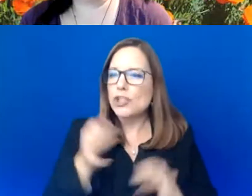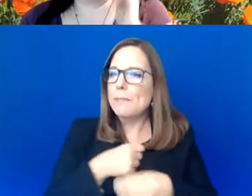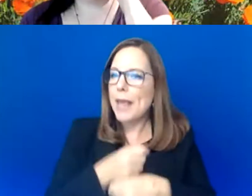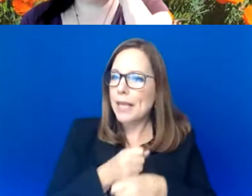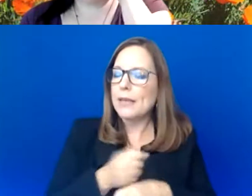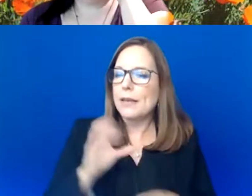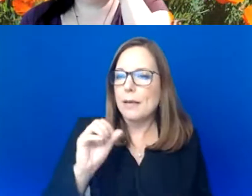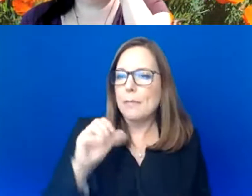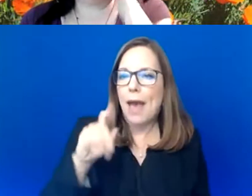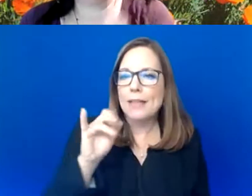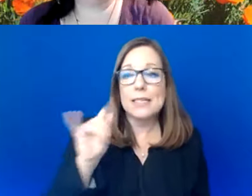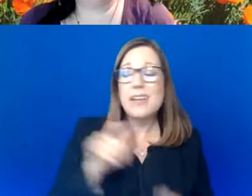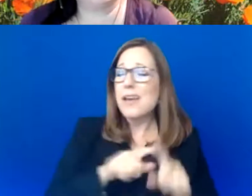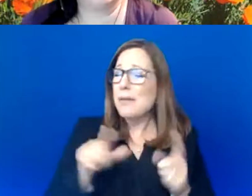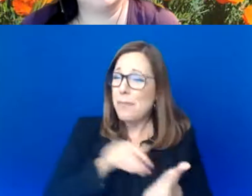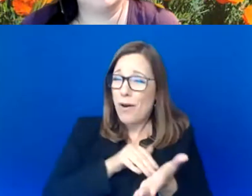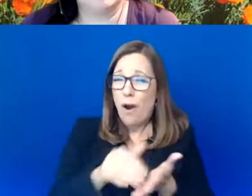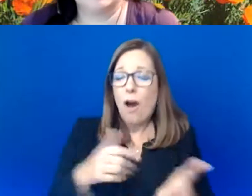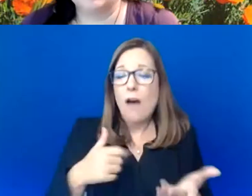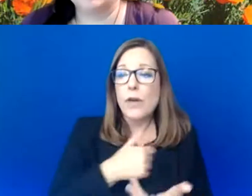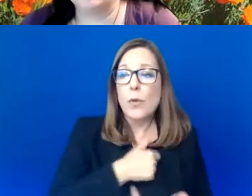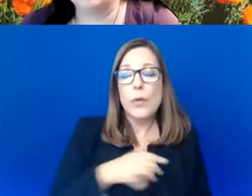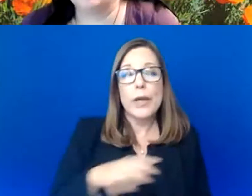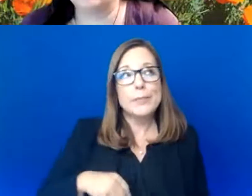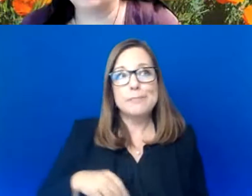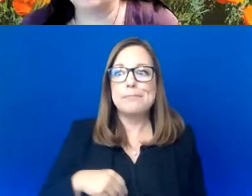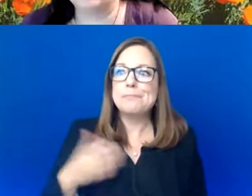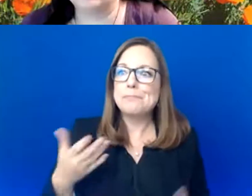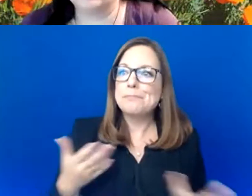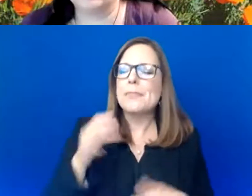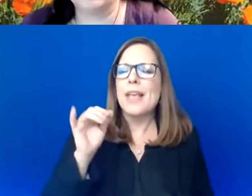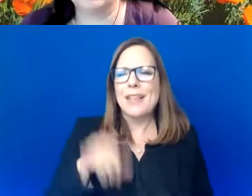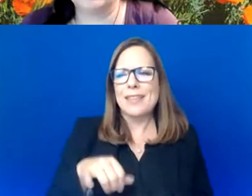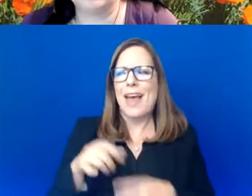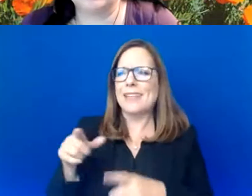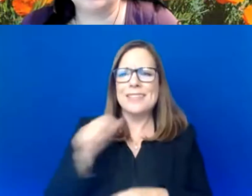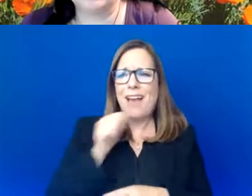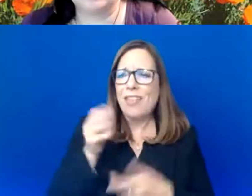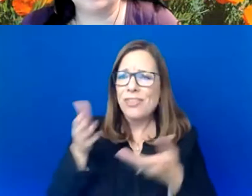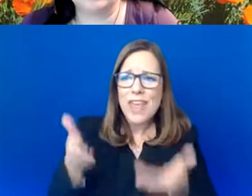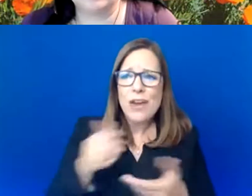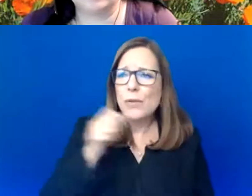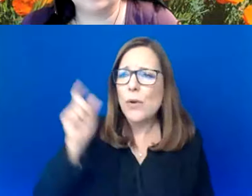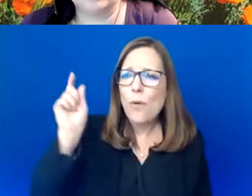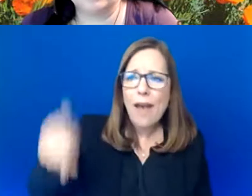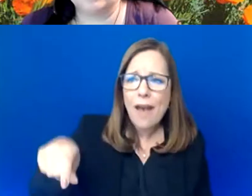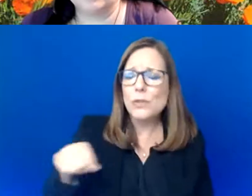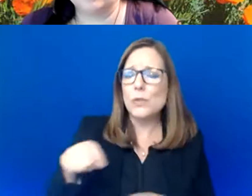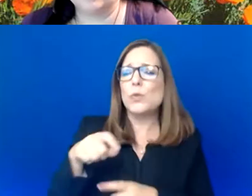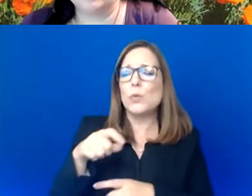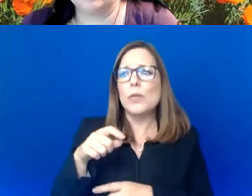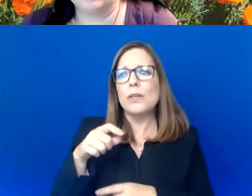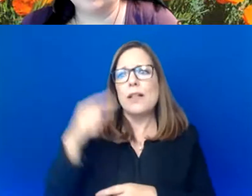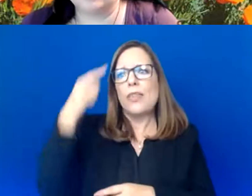often, we actually impose a meaning to something that is not there. So let us also, as